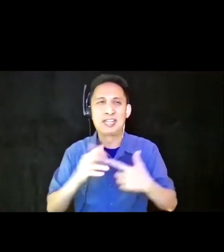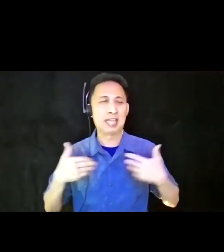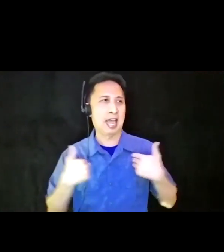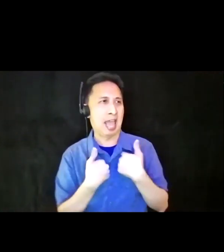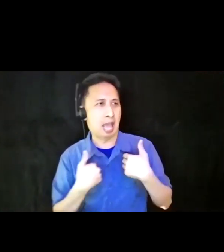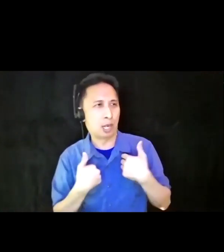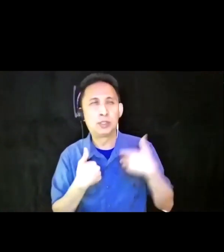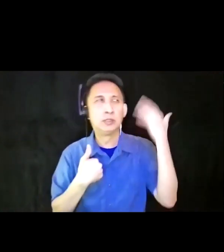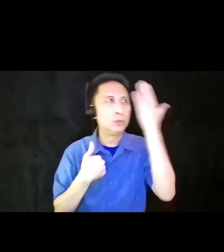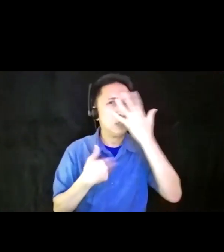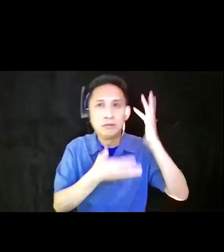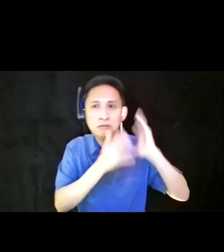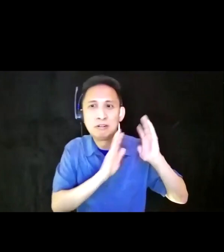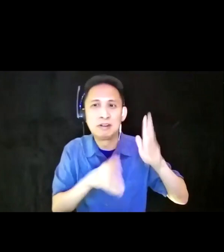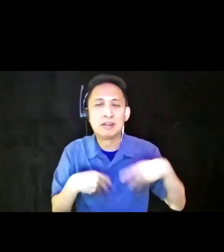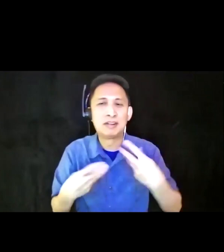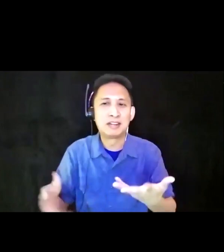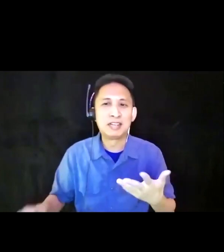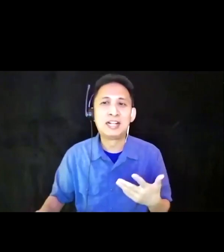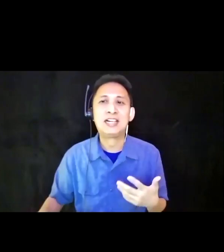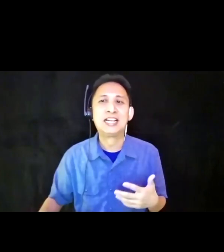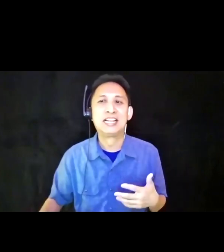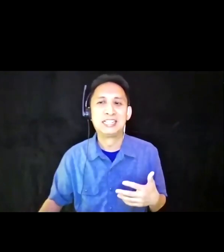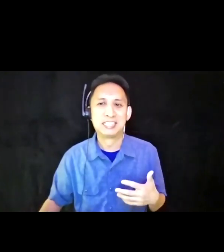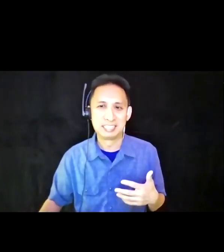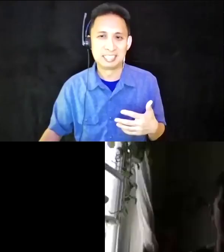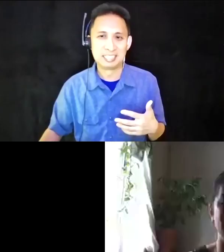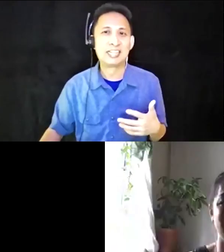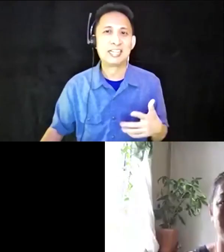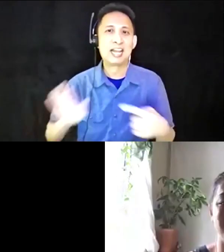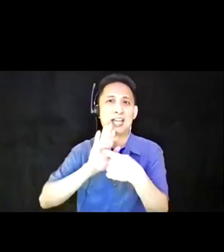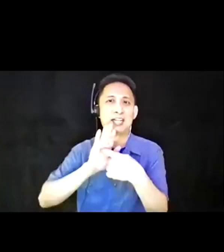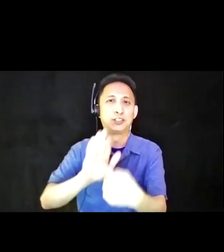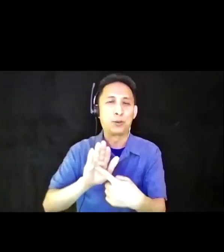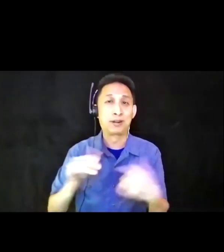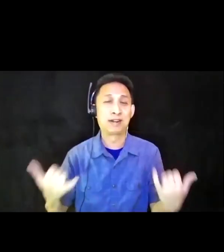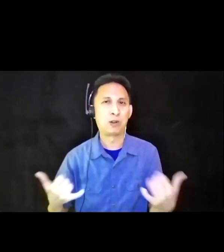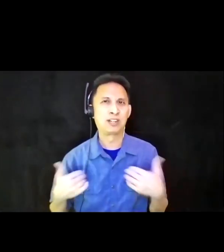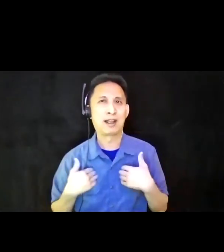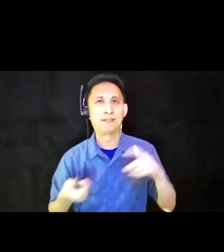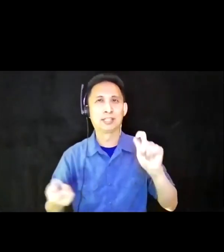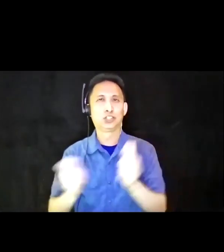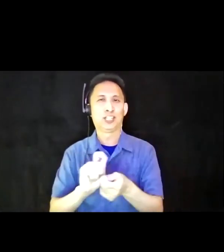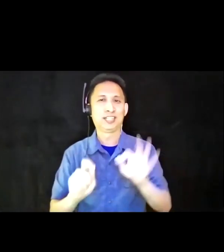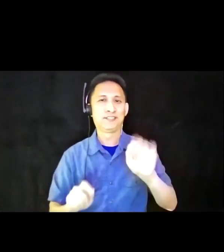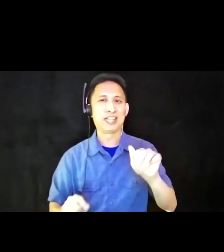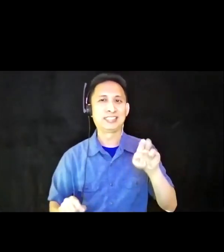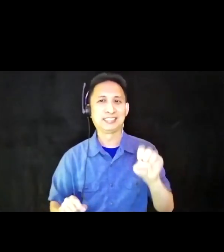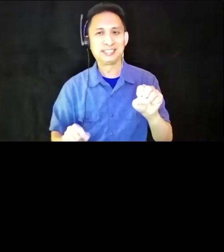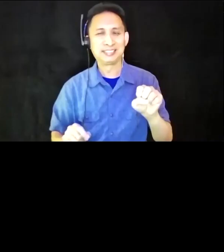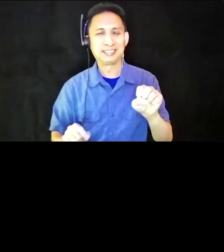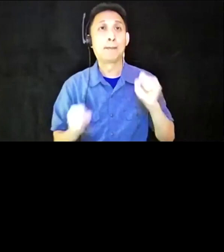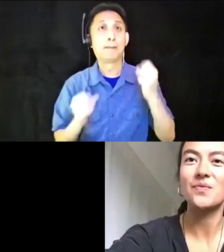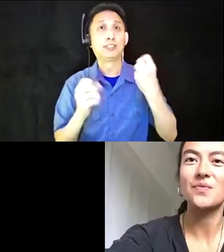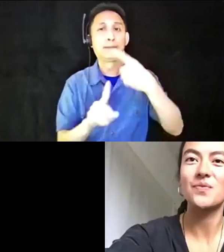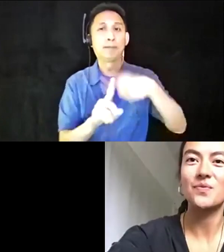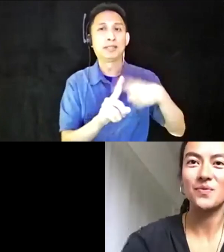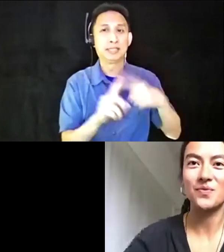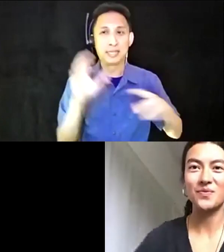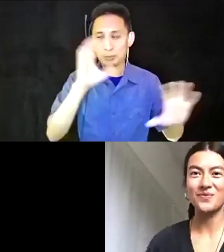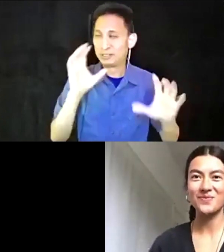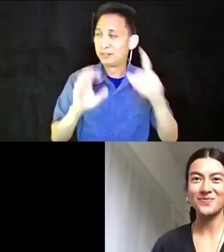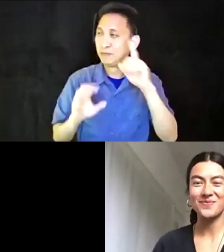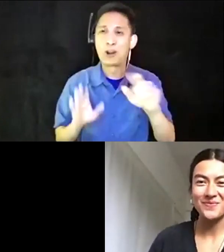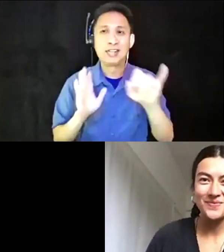I'll hand it over to Lingji and Singha. Thank you so much, Yuki. That was a